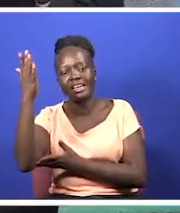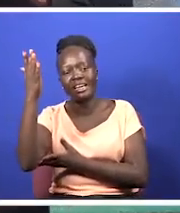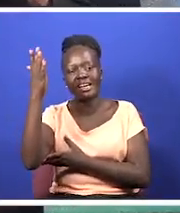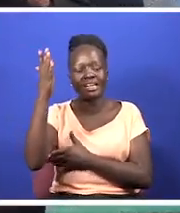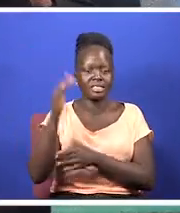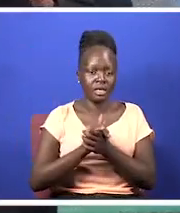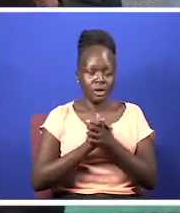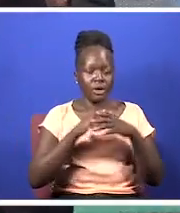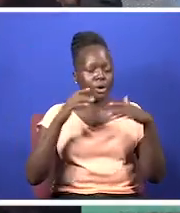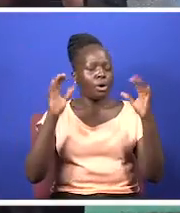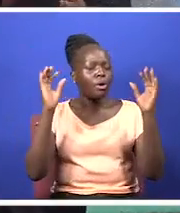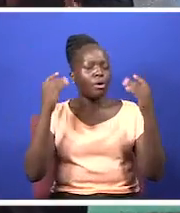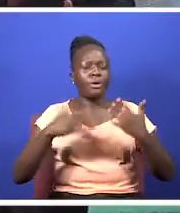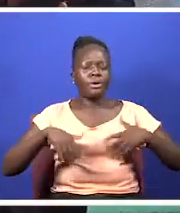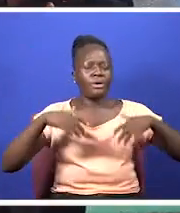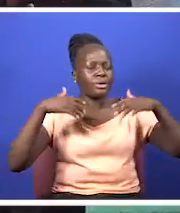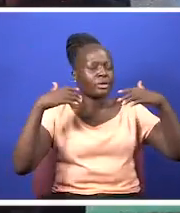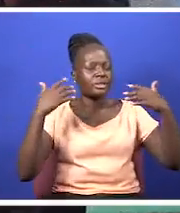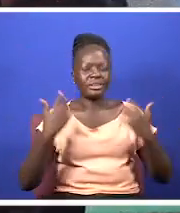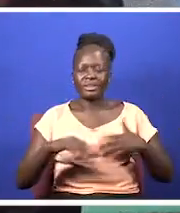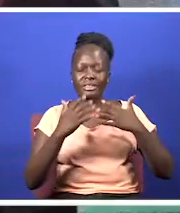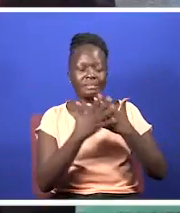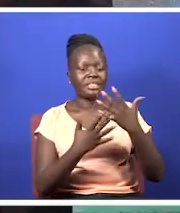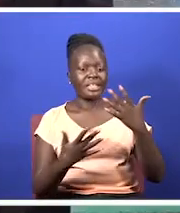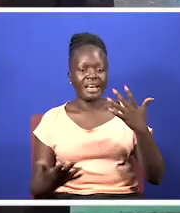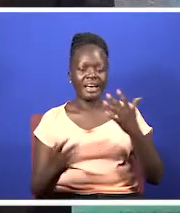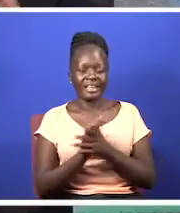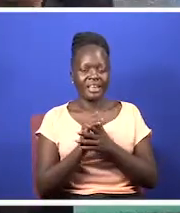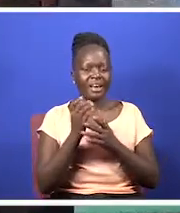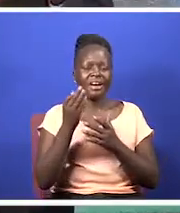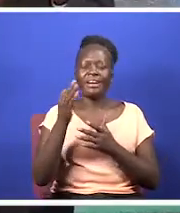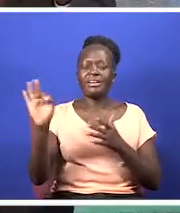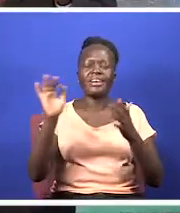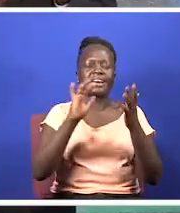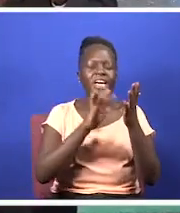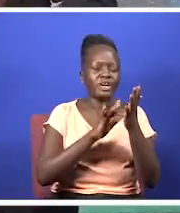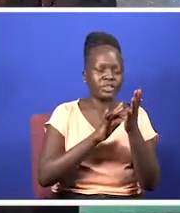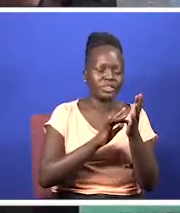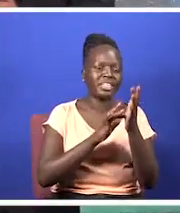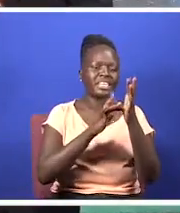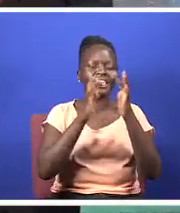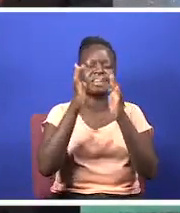Jesus. The blood of Jesus is the reason for our living. Oh, the blood.